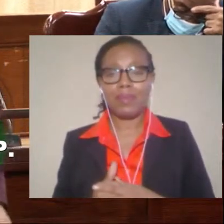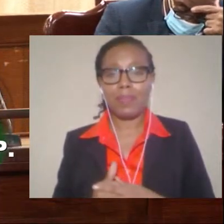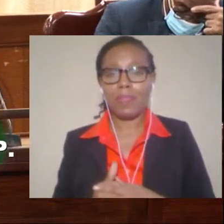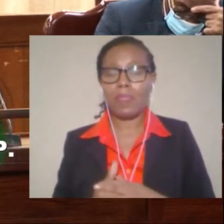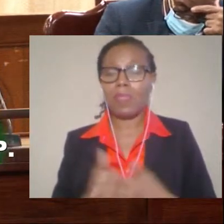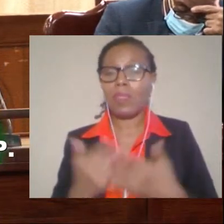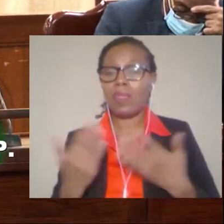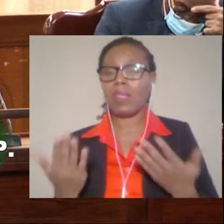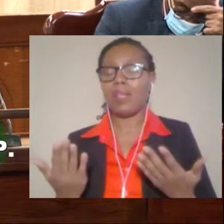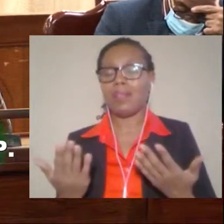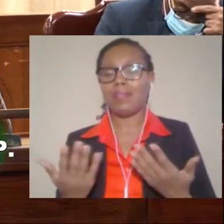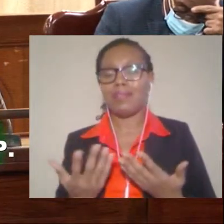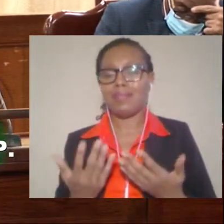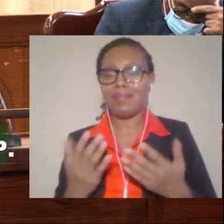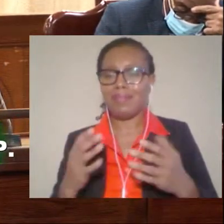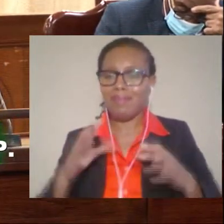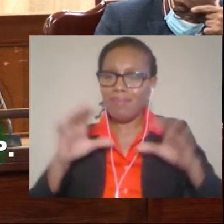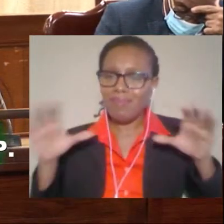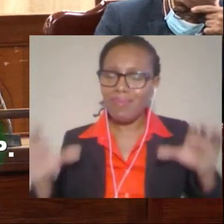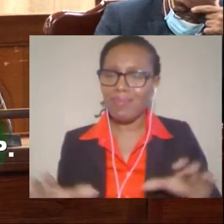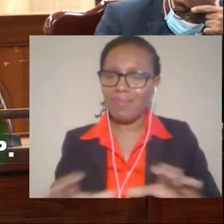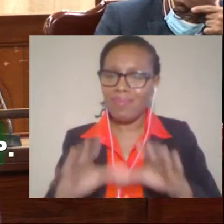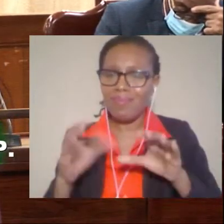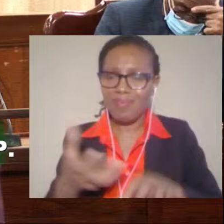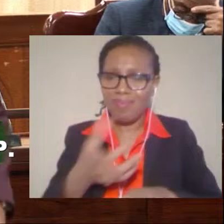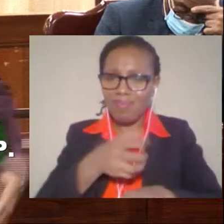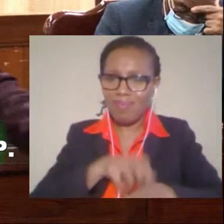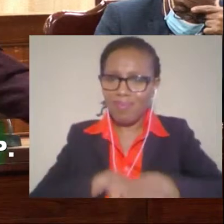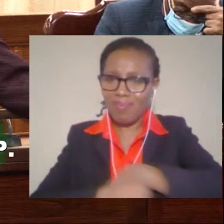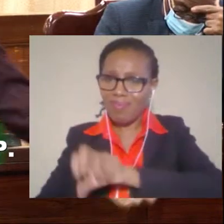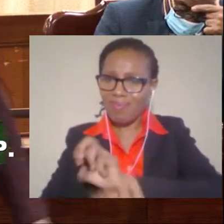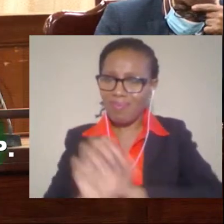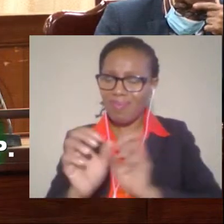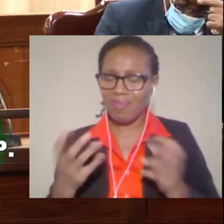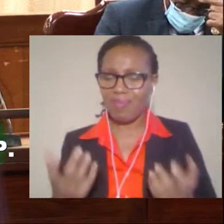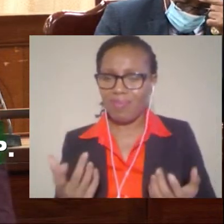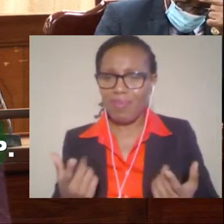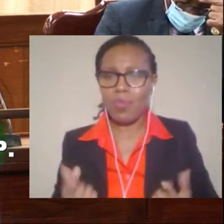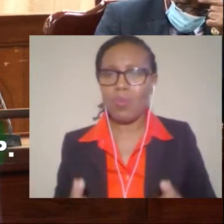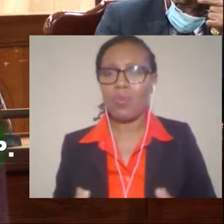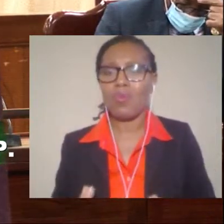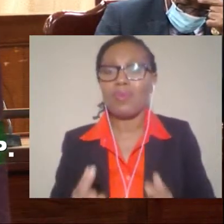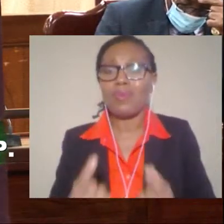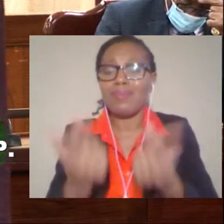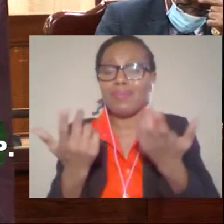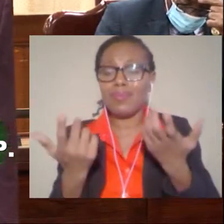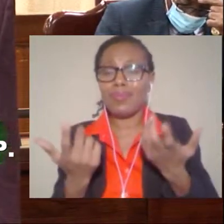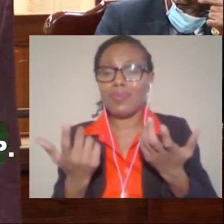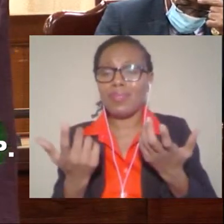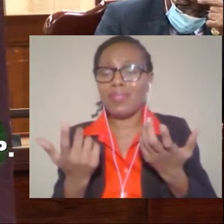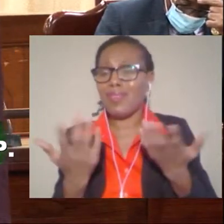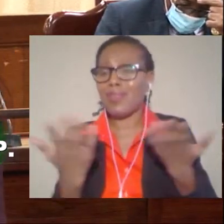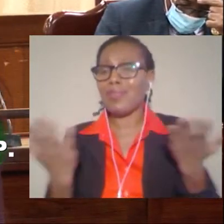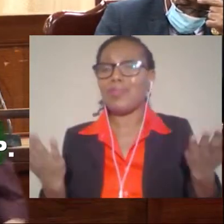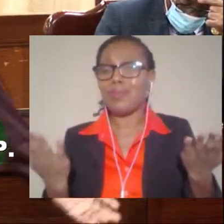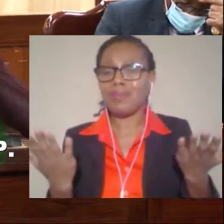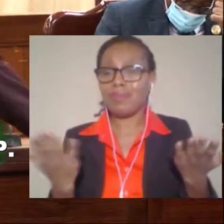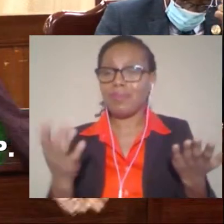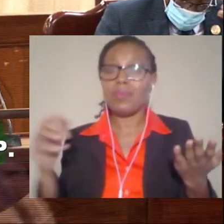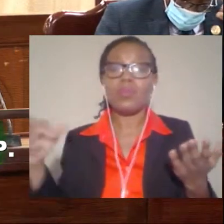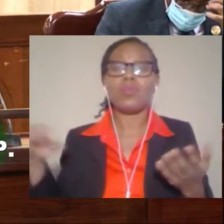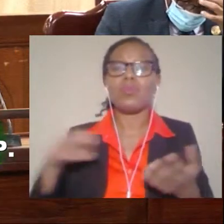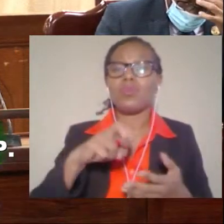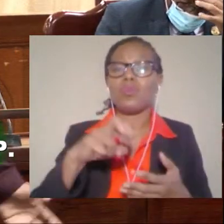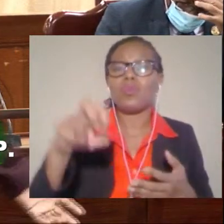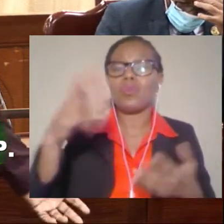job opportunity in Barbados. So we have a lot of people working in tourism. And a lot of them